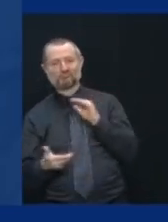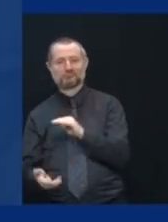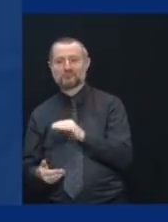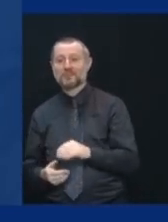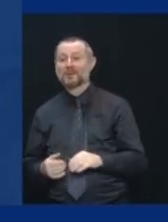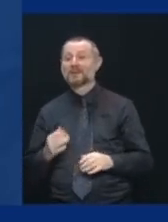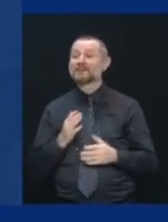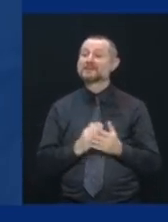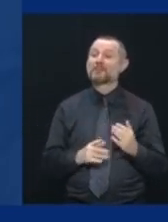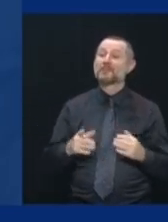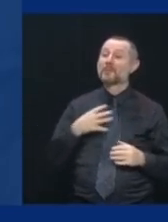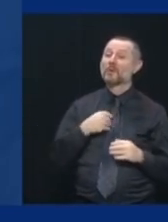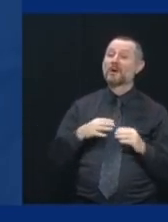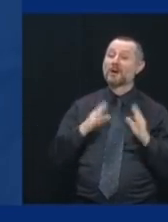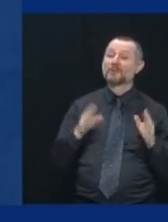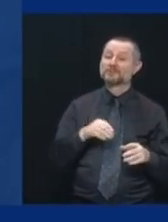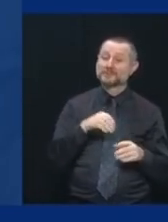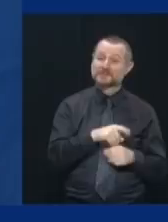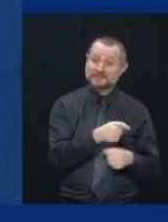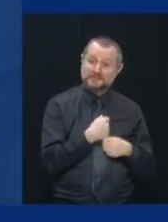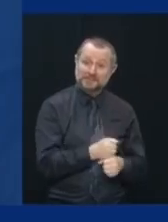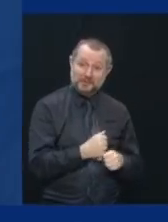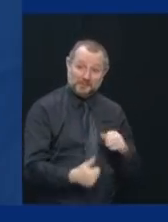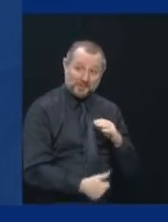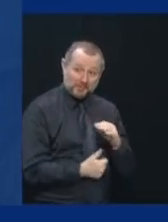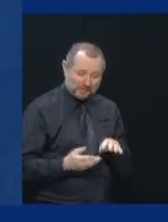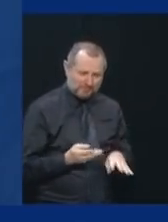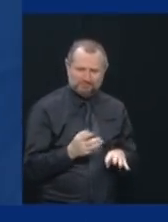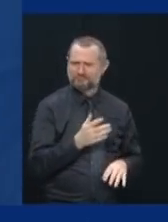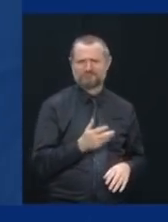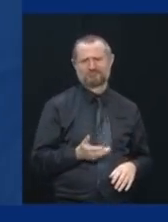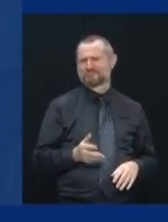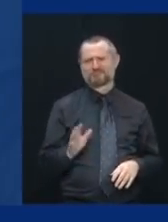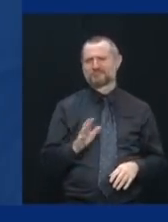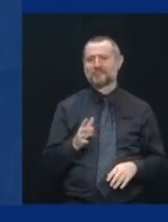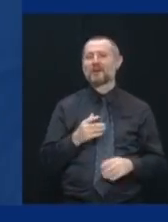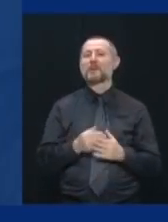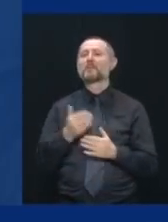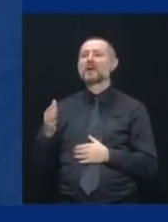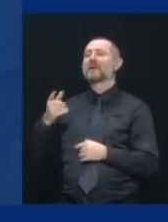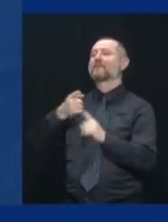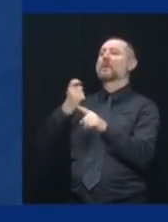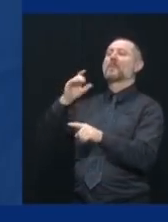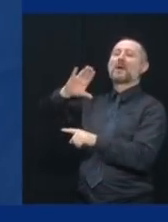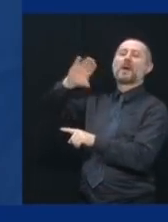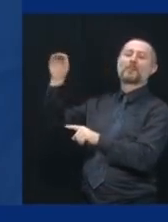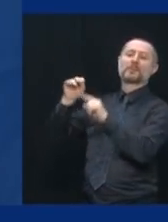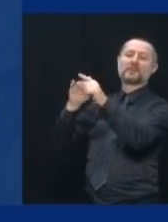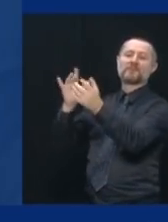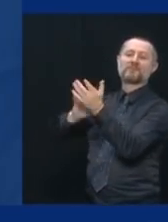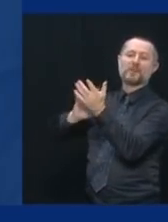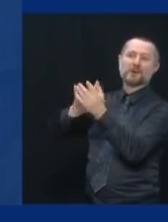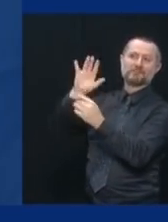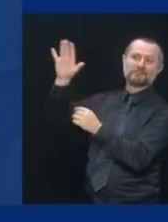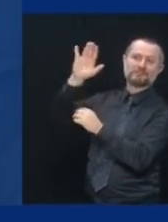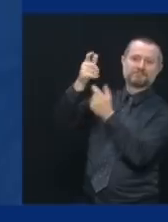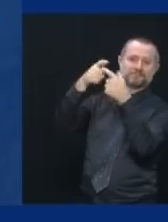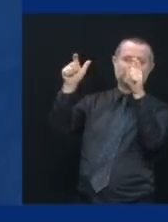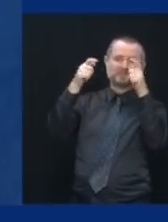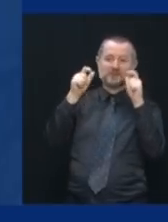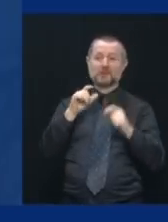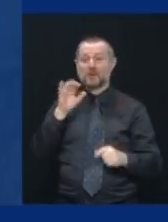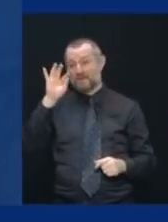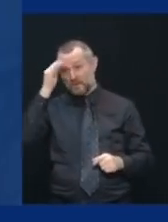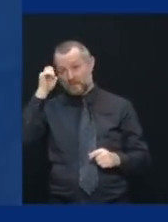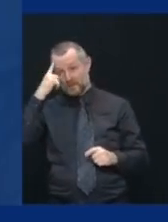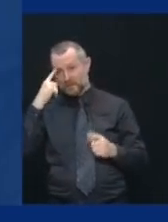White House. They're buying it from the drug companies. We understand that. But they are the only ones who can buy from the drug